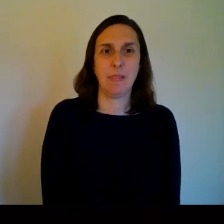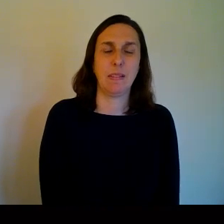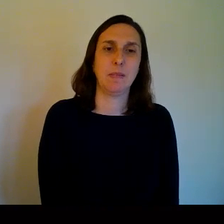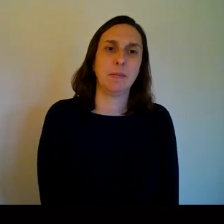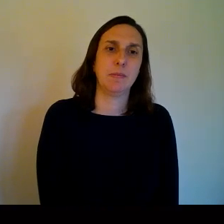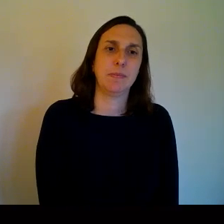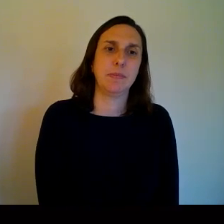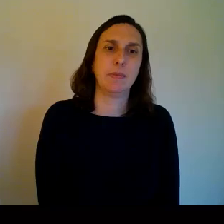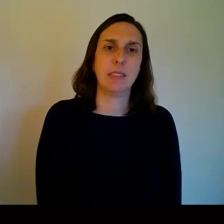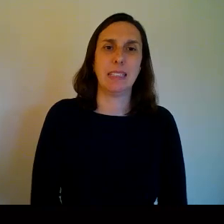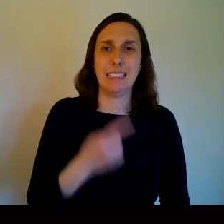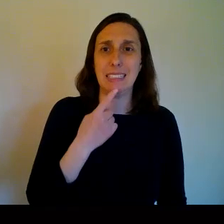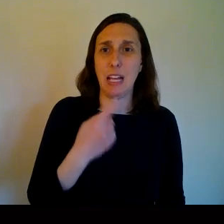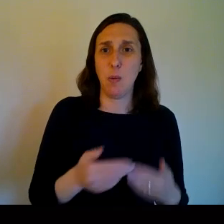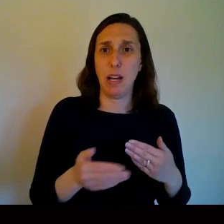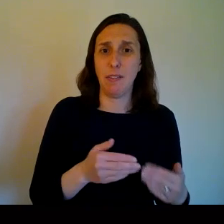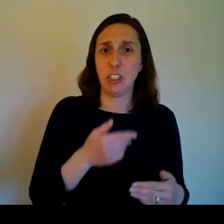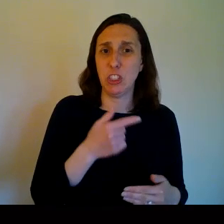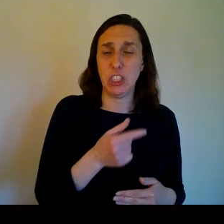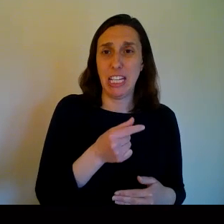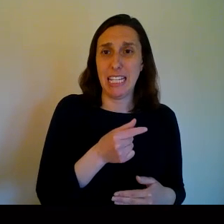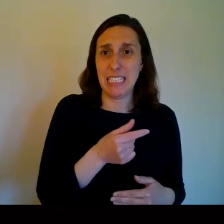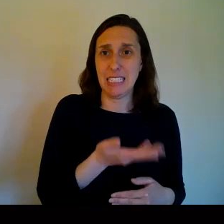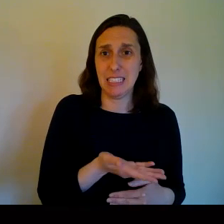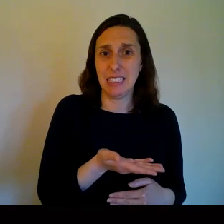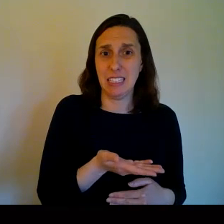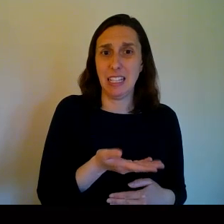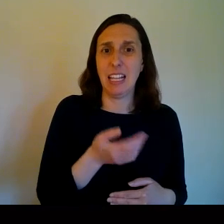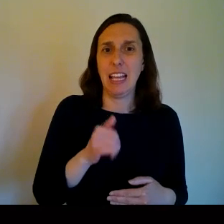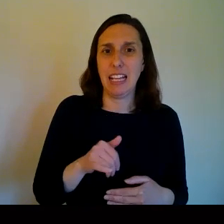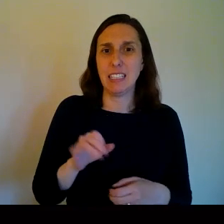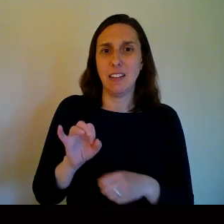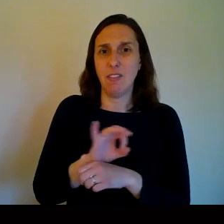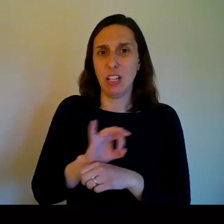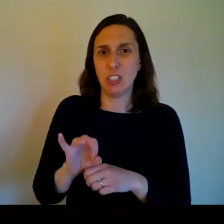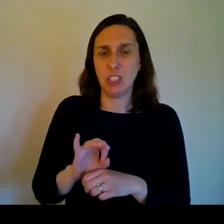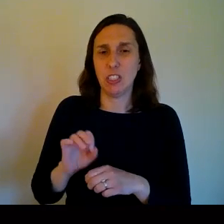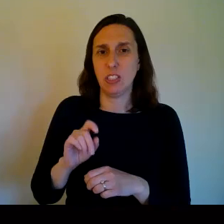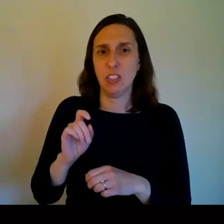This is saying whatever G is gets the function of F into it.